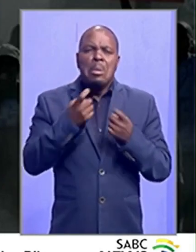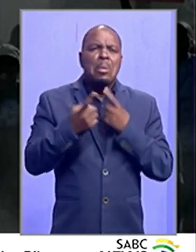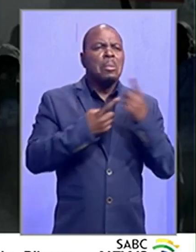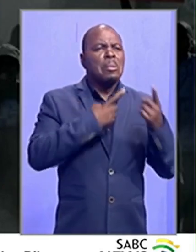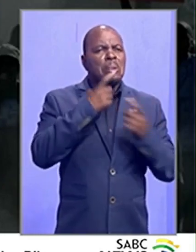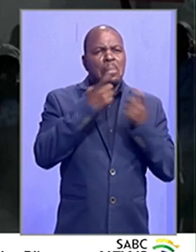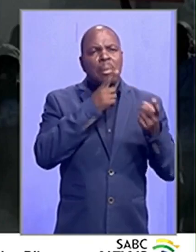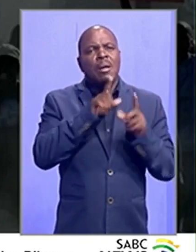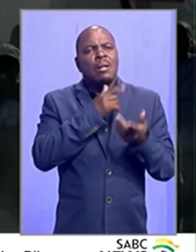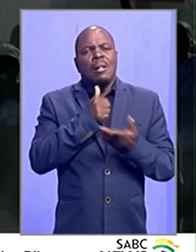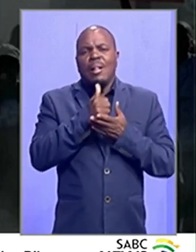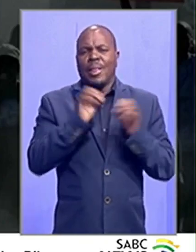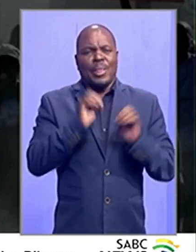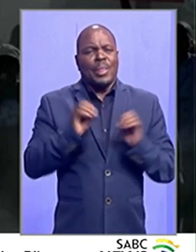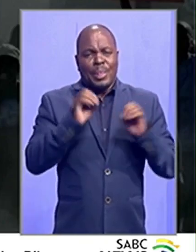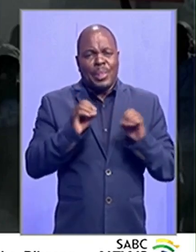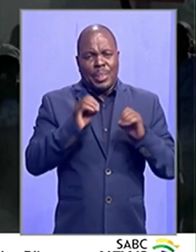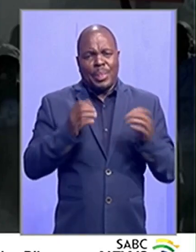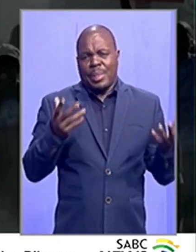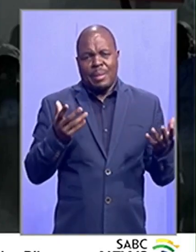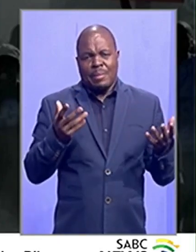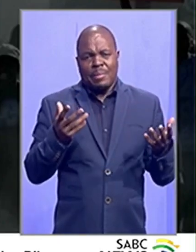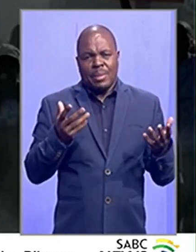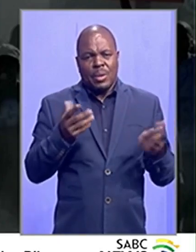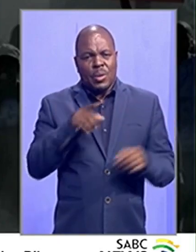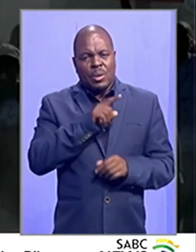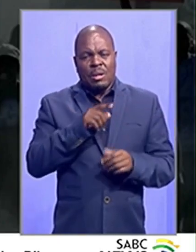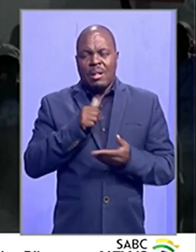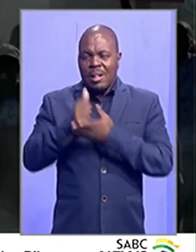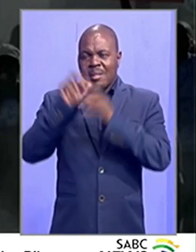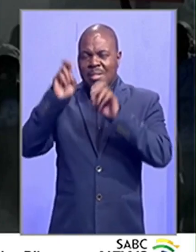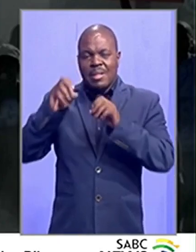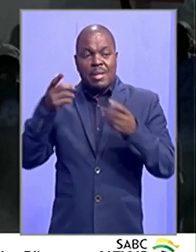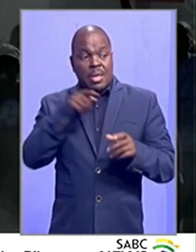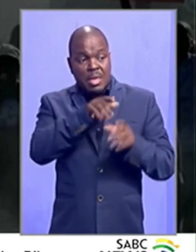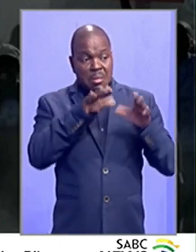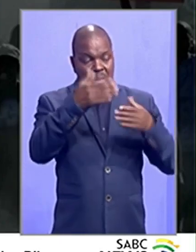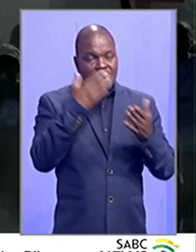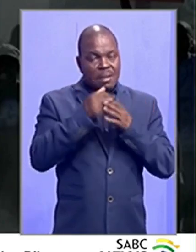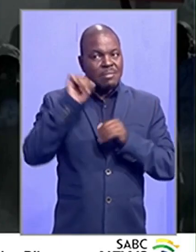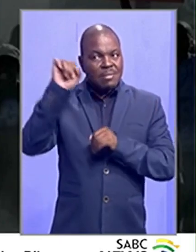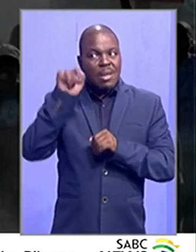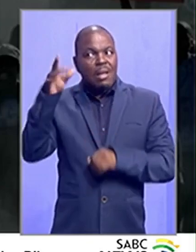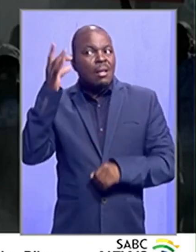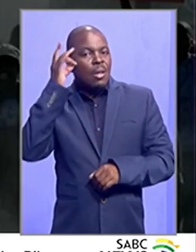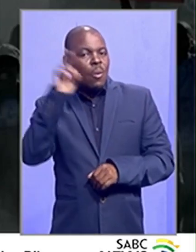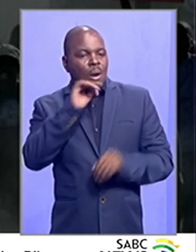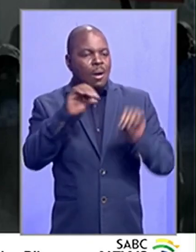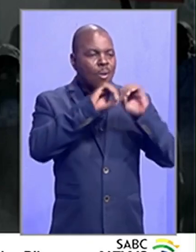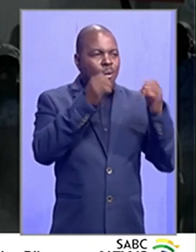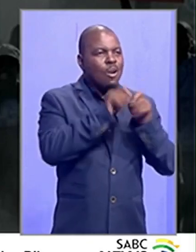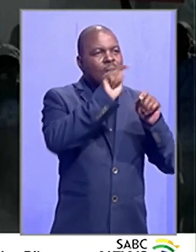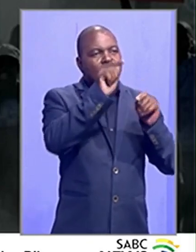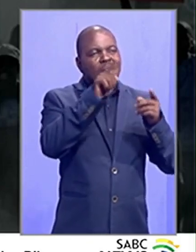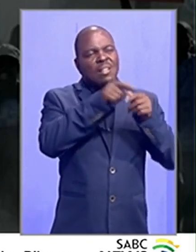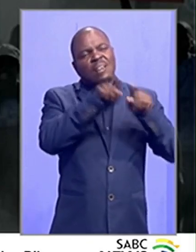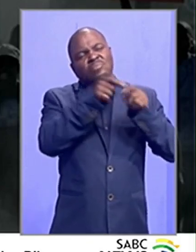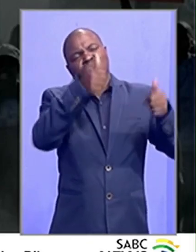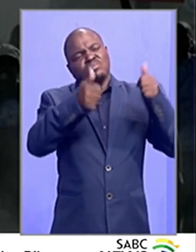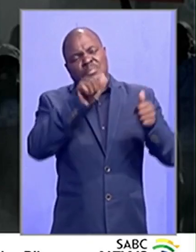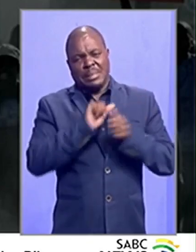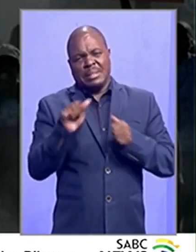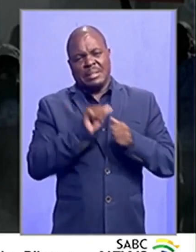setšhaba re no lla mara re thuše ka selo ka taba tša motlakase motlhomo lentswe la bona le ka utlwala ka gore bona ke mekgatlo at least bona ke ba